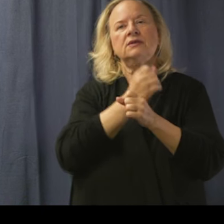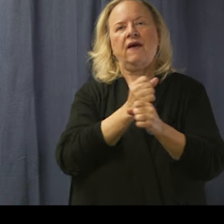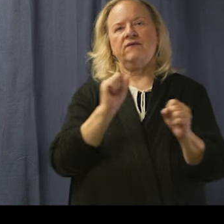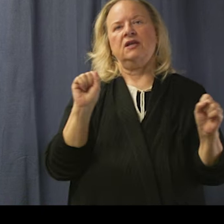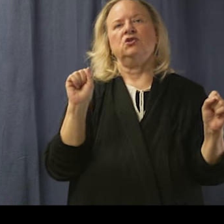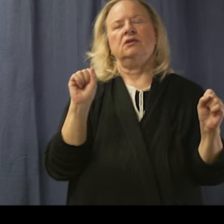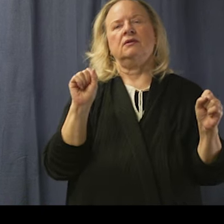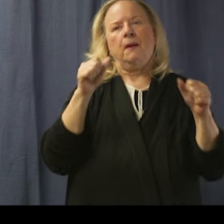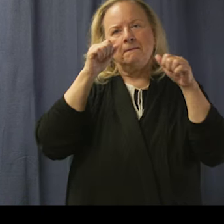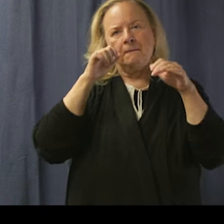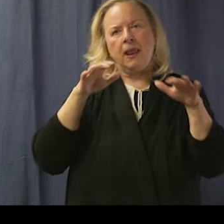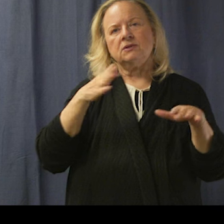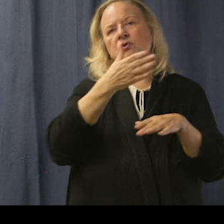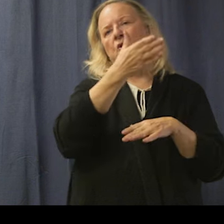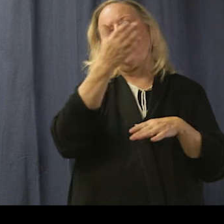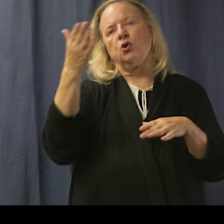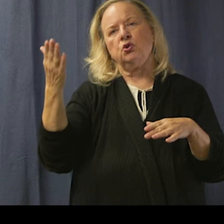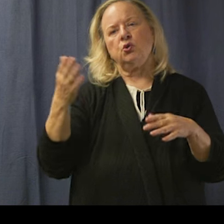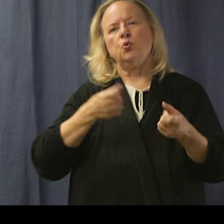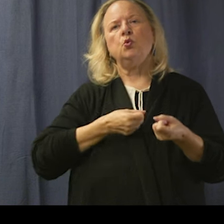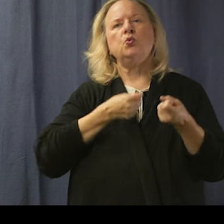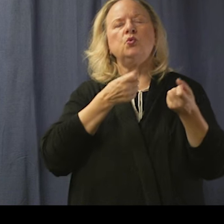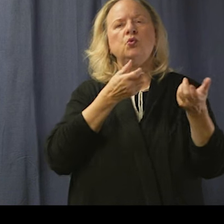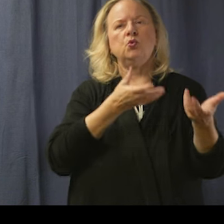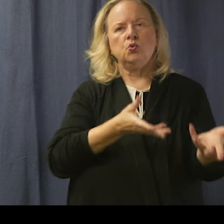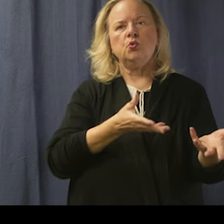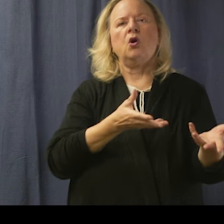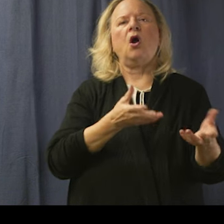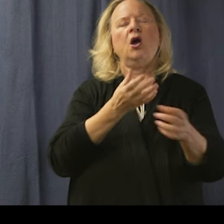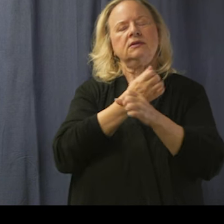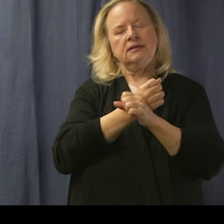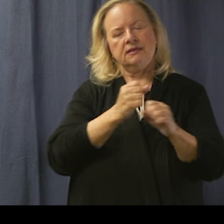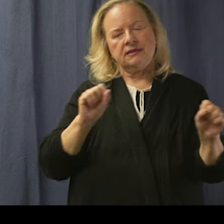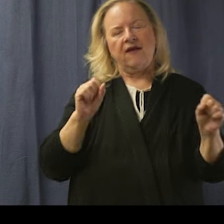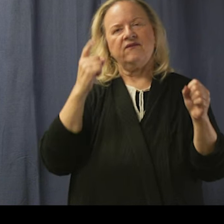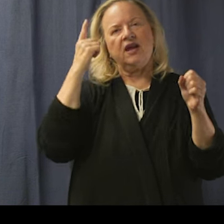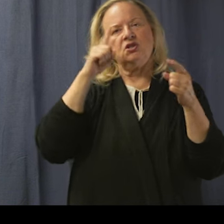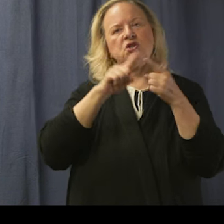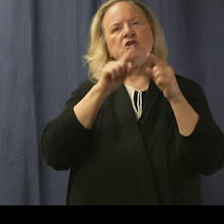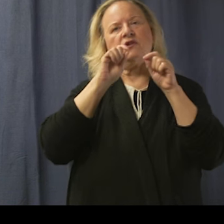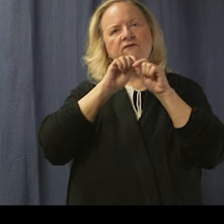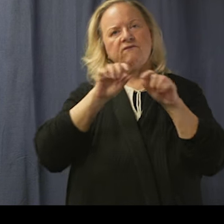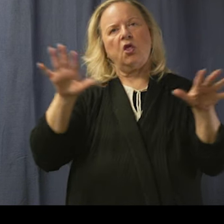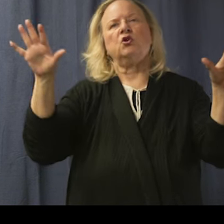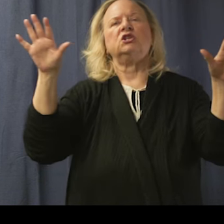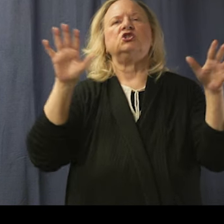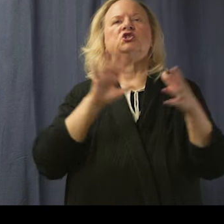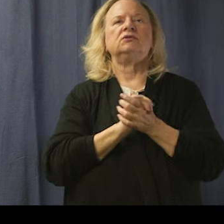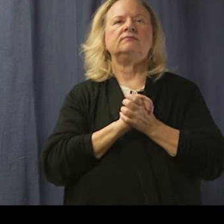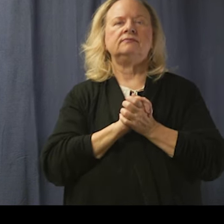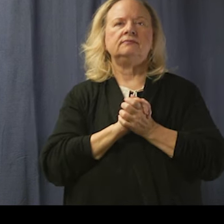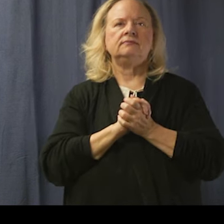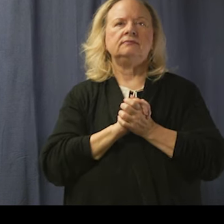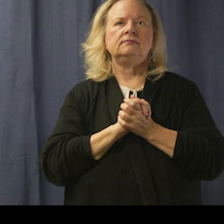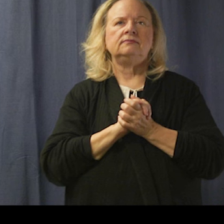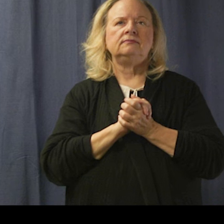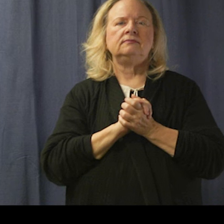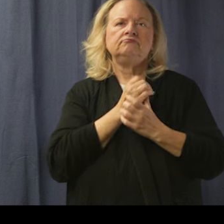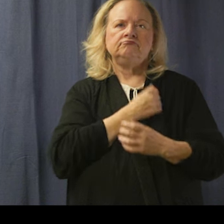for your salvation. Blessed are you, O Lord, who causes salvation to flourish, and